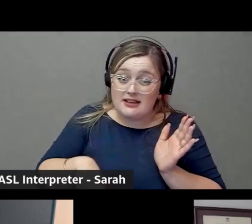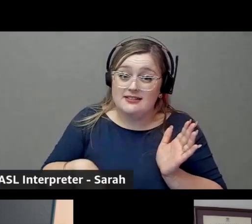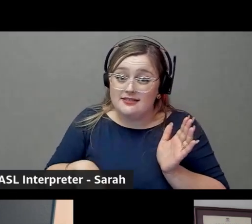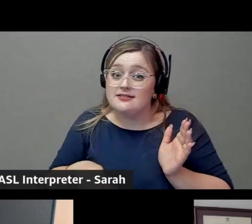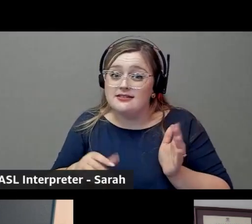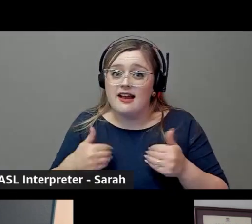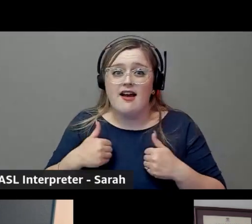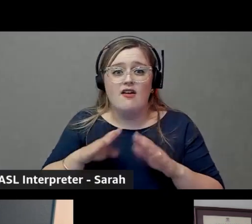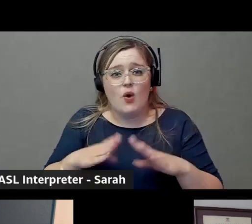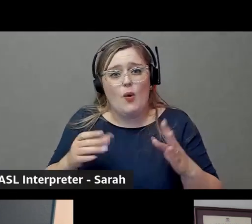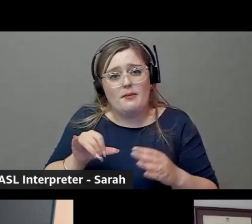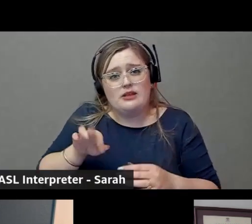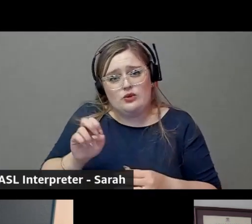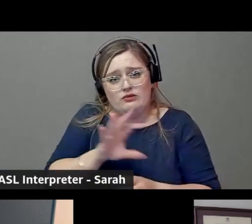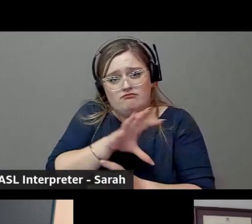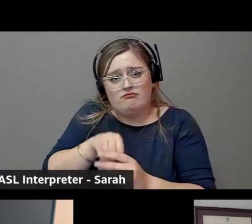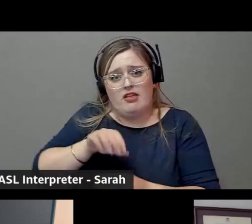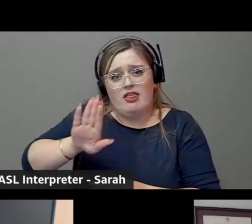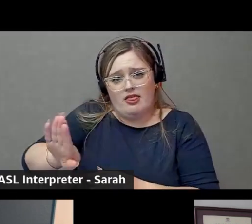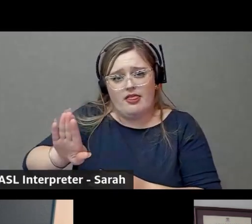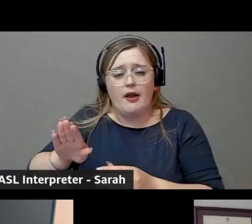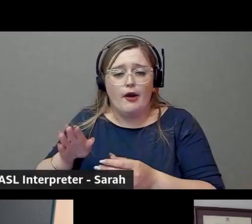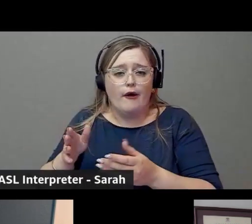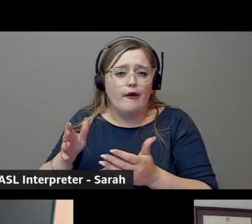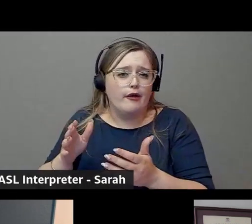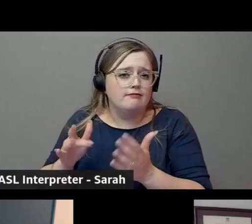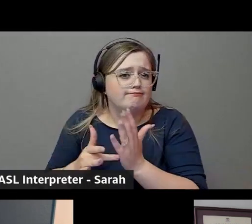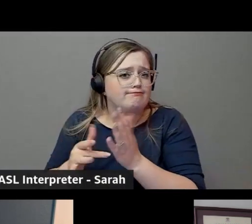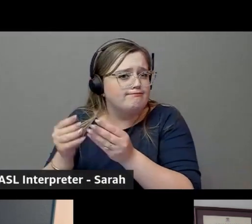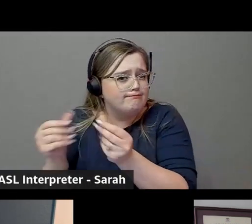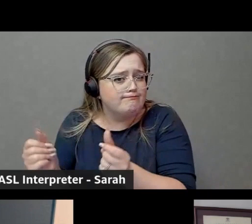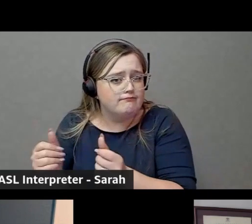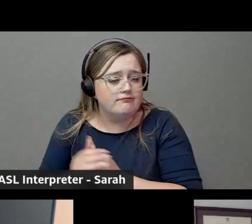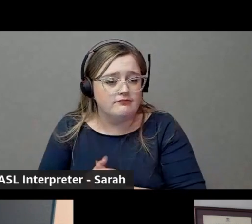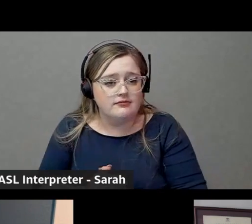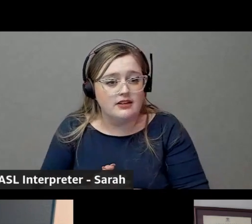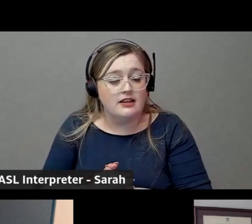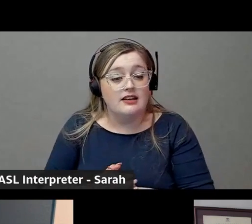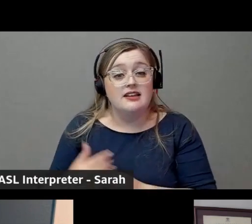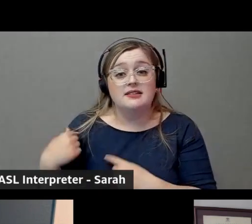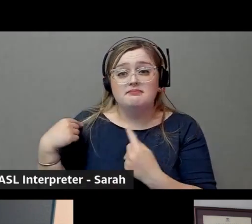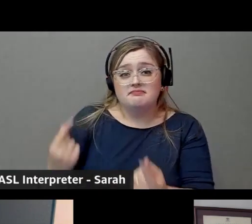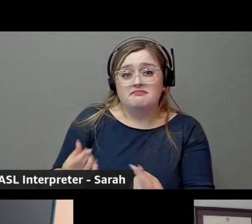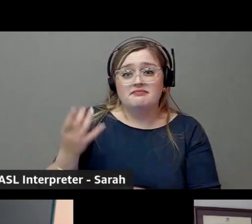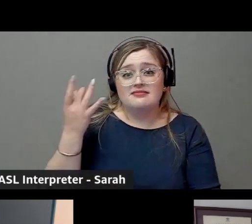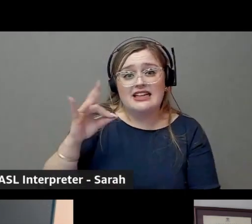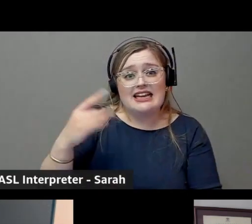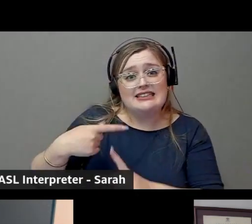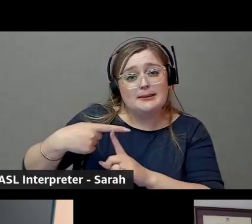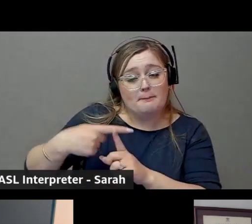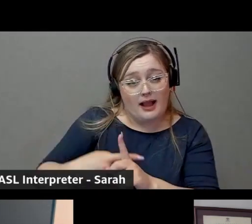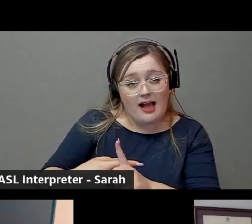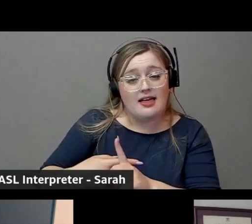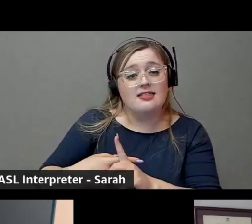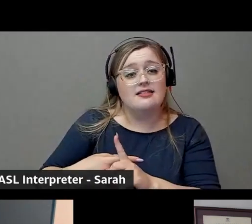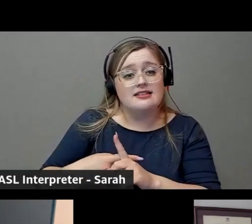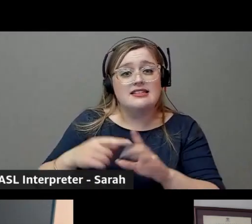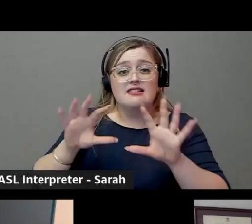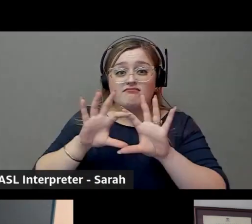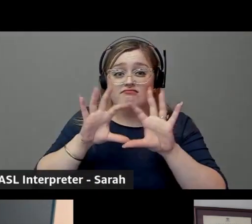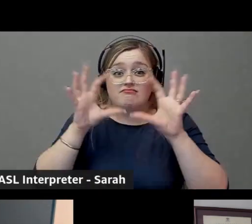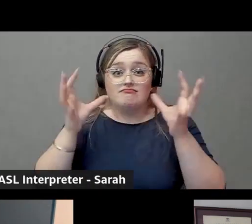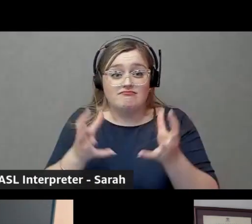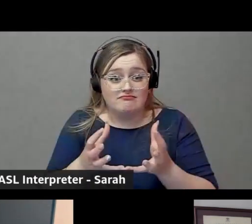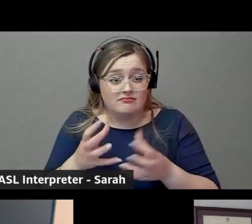solution. And I think in the past 18 months, the collective world has taken notice